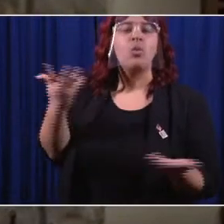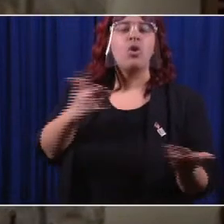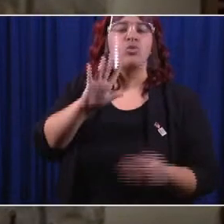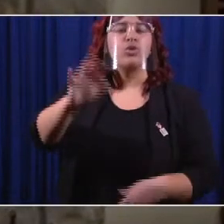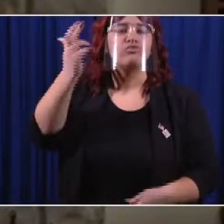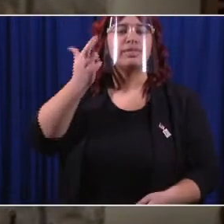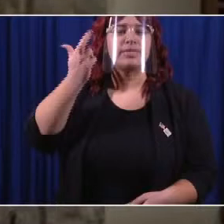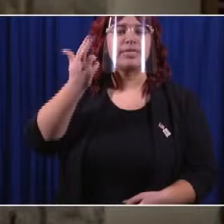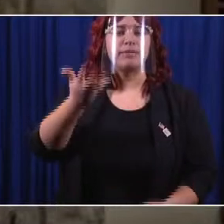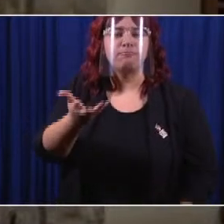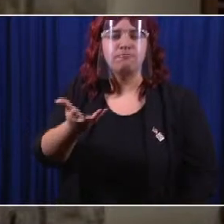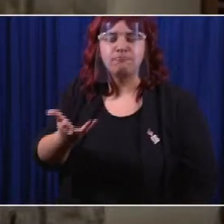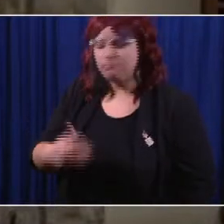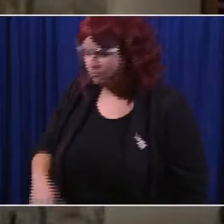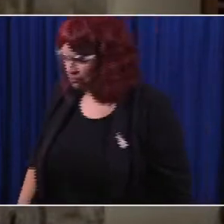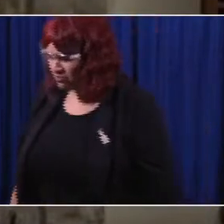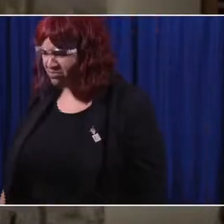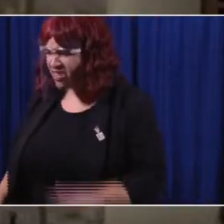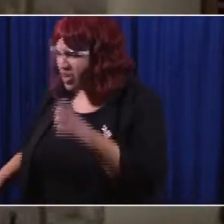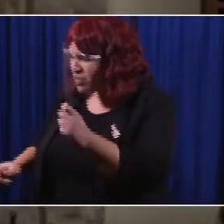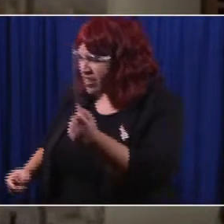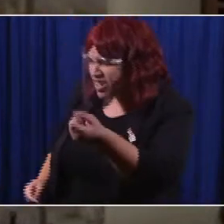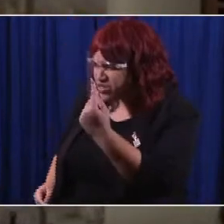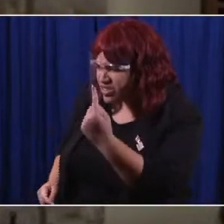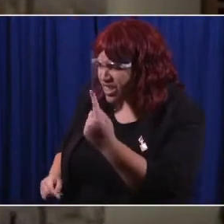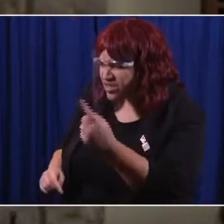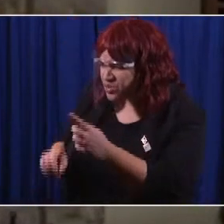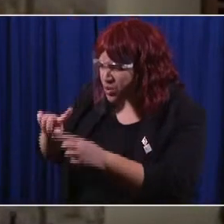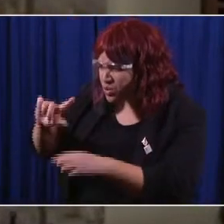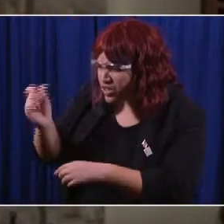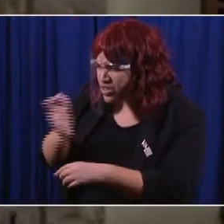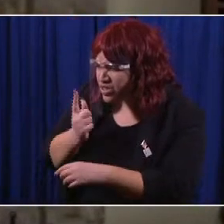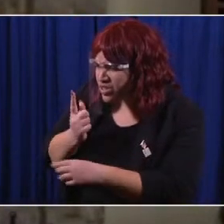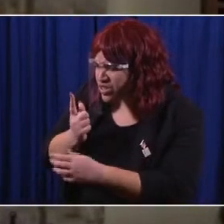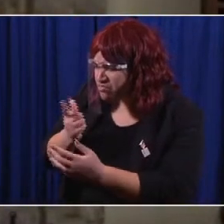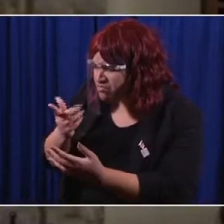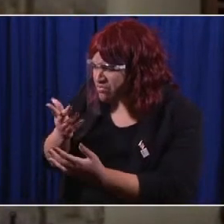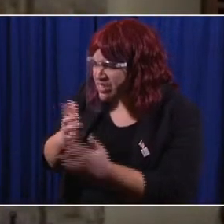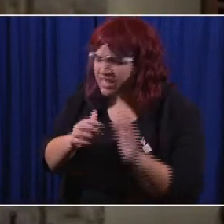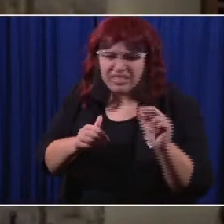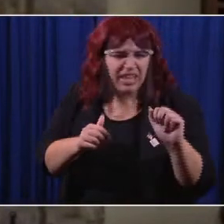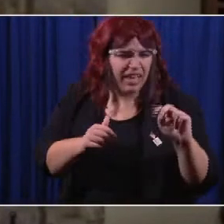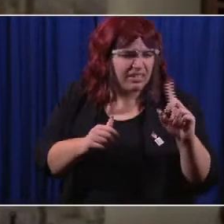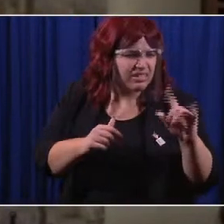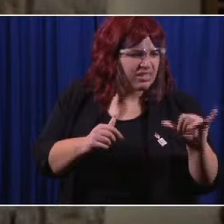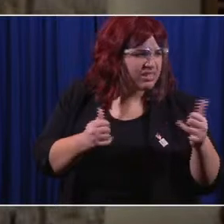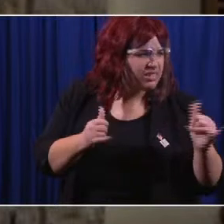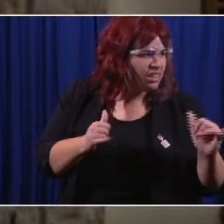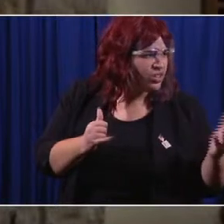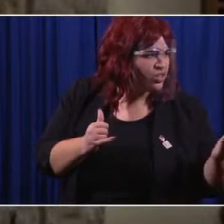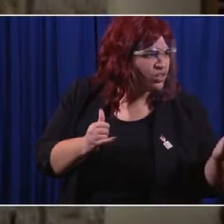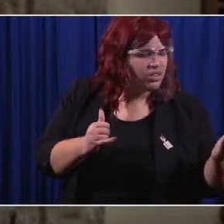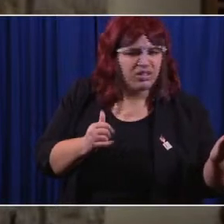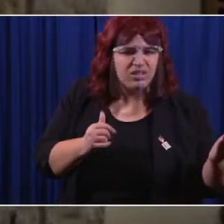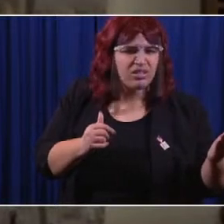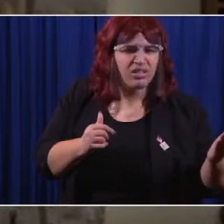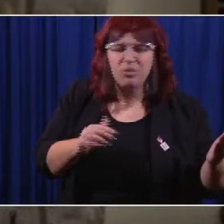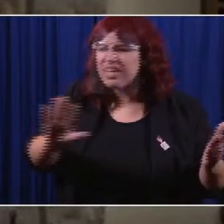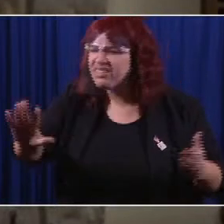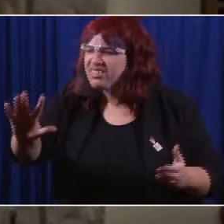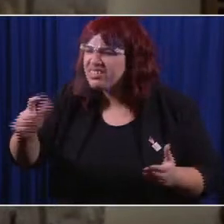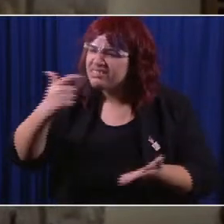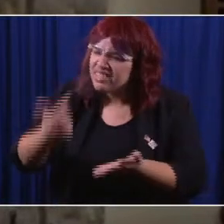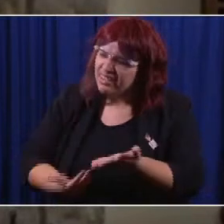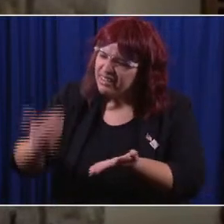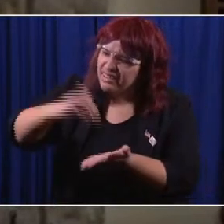I'm not sure I understand the question. I don't know whether Andy's still on there or not. Is Andy still on? It's probably not. Is he still on? Give me